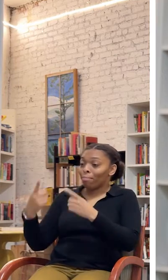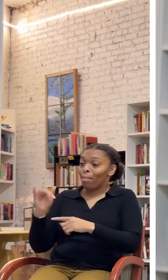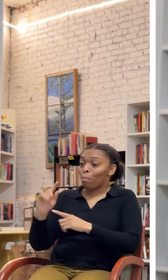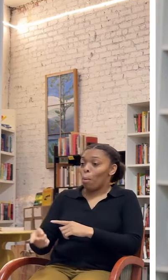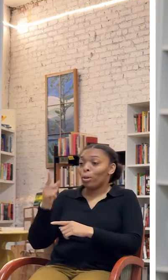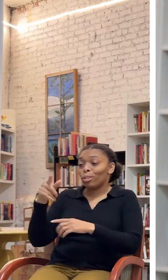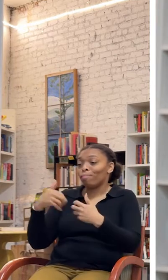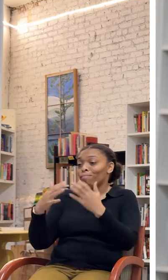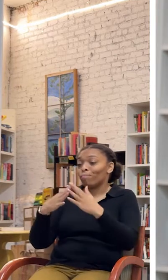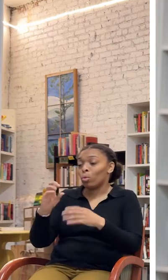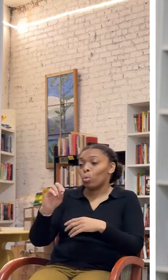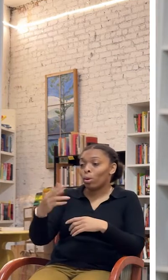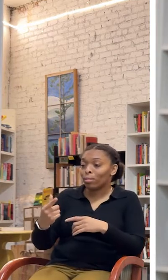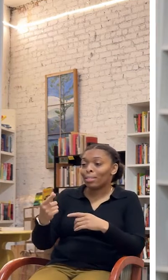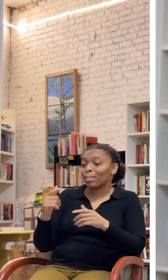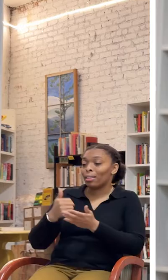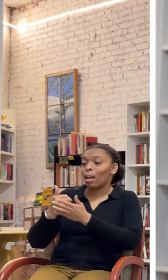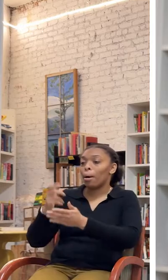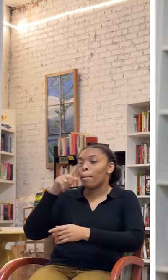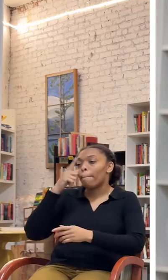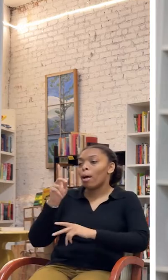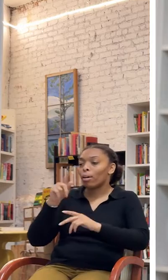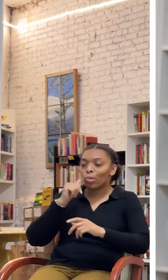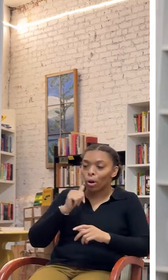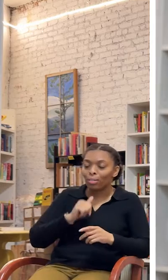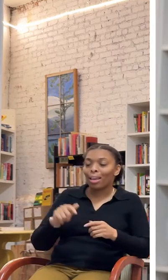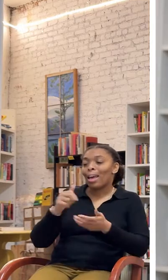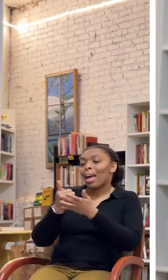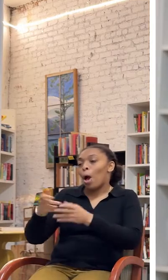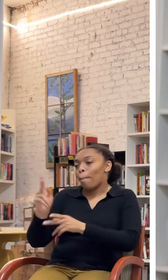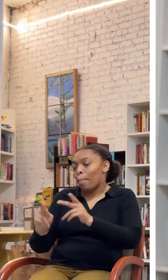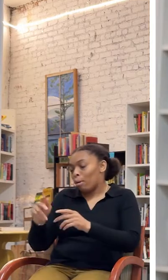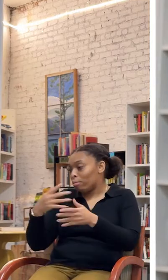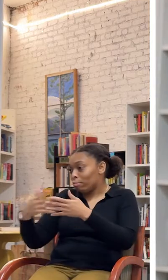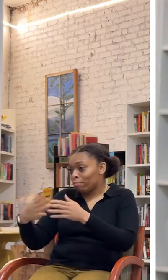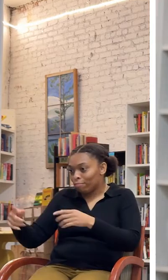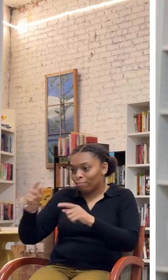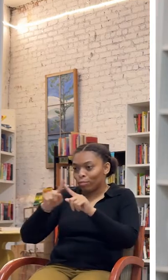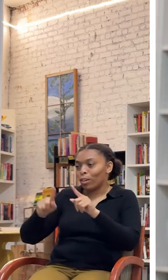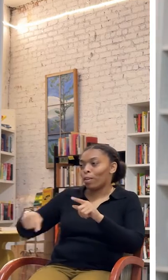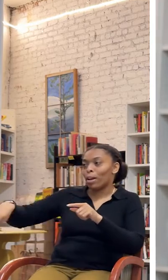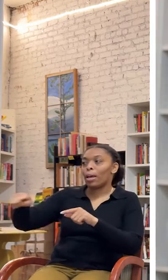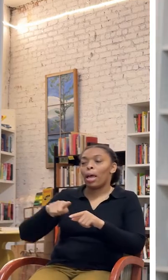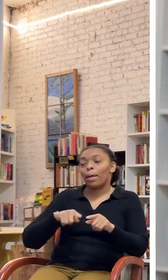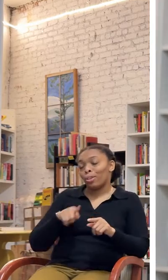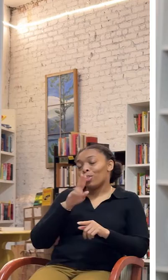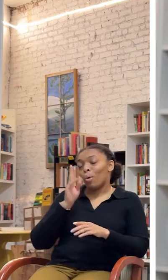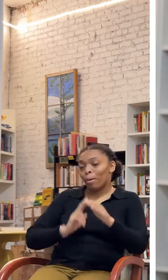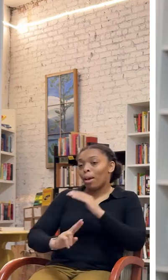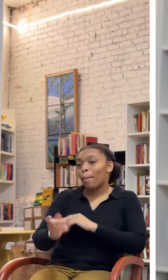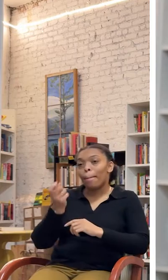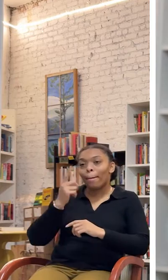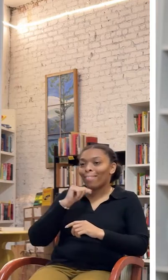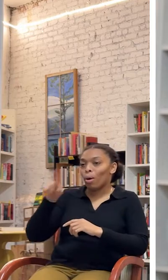an organization to help Black girls and people in all kinds of places, that she's going to be humble. But that's really important for you to know that it's